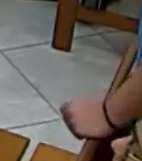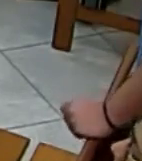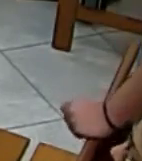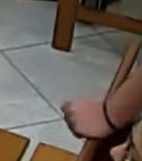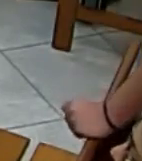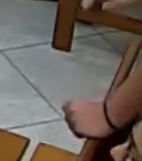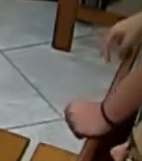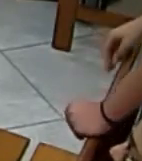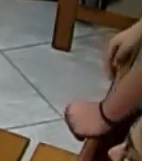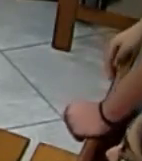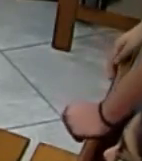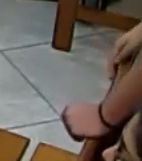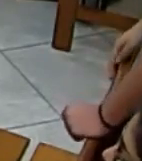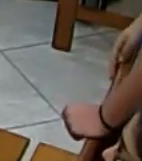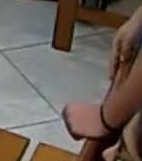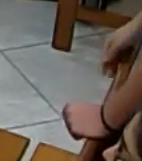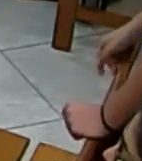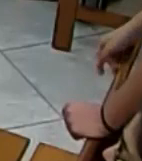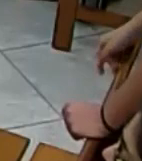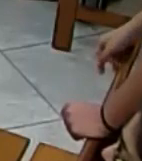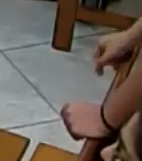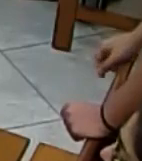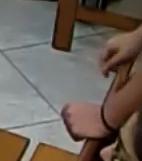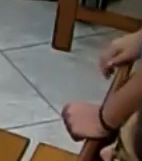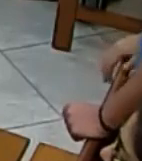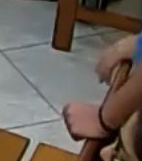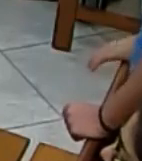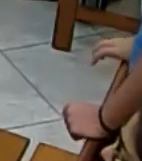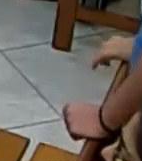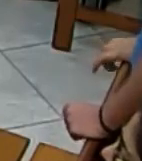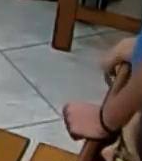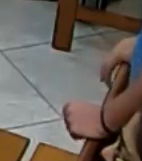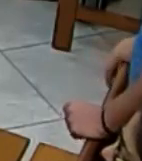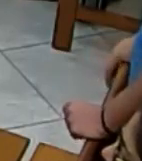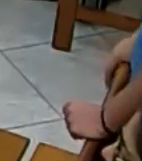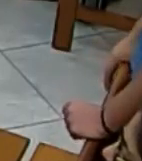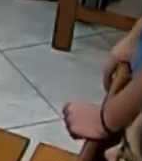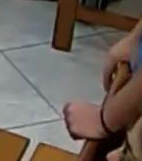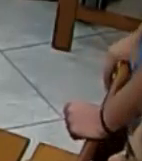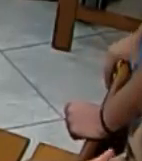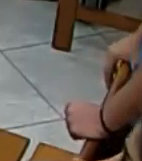may shine the light and revelation of Jesus.